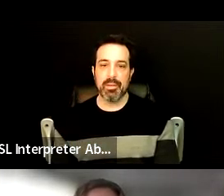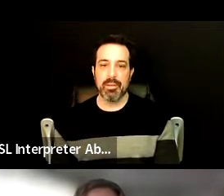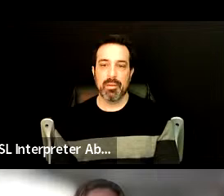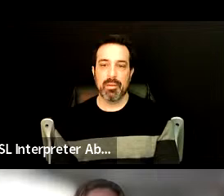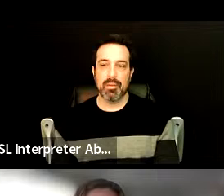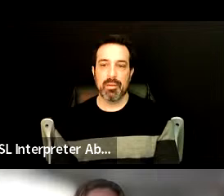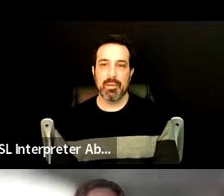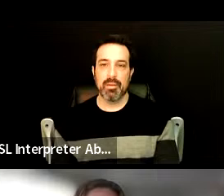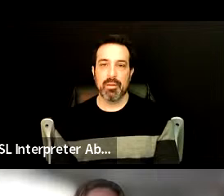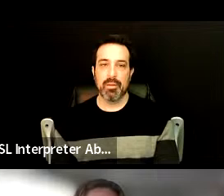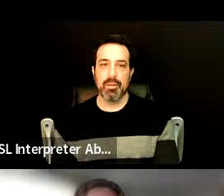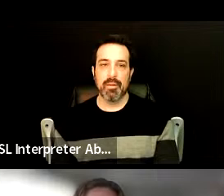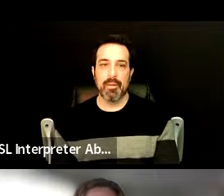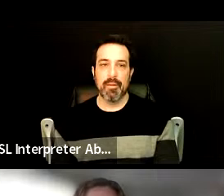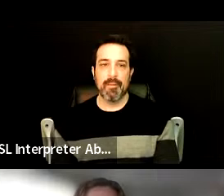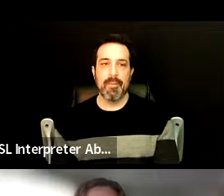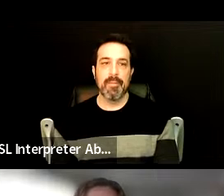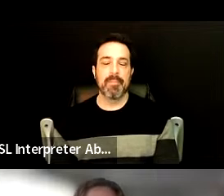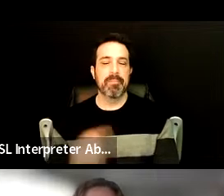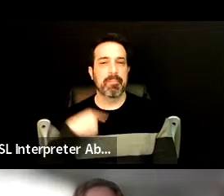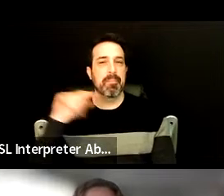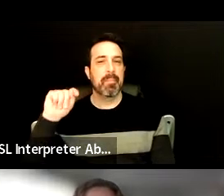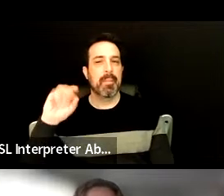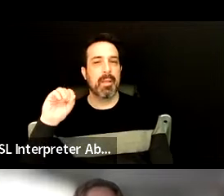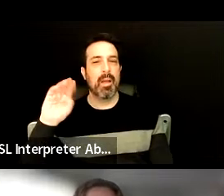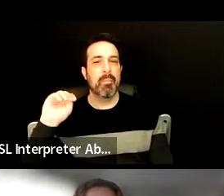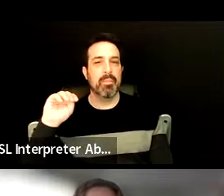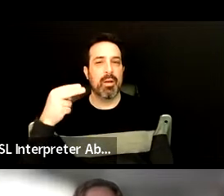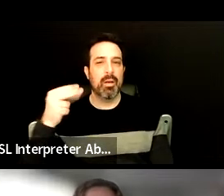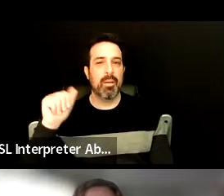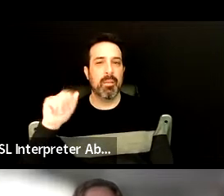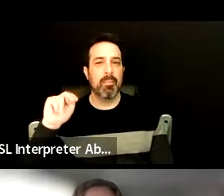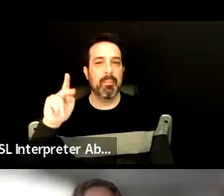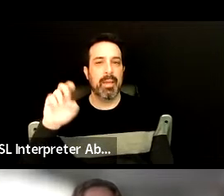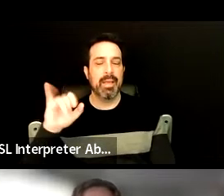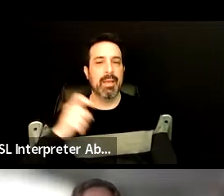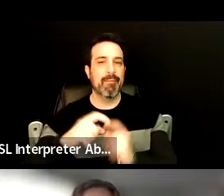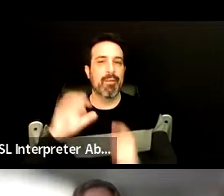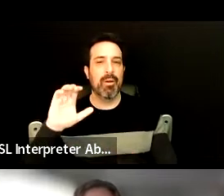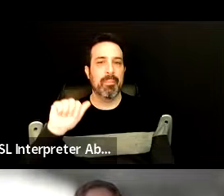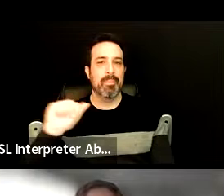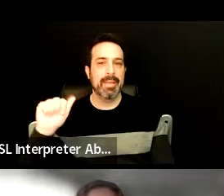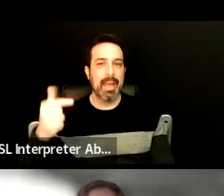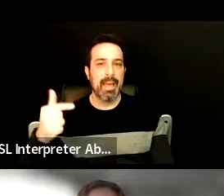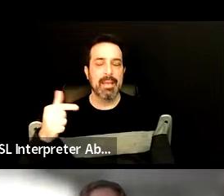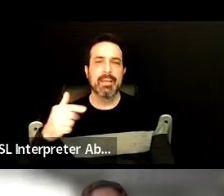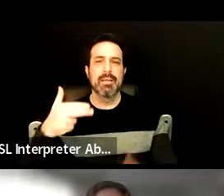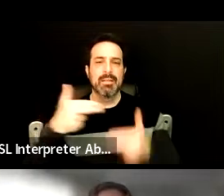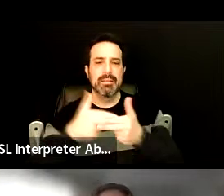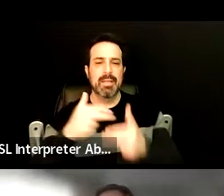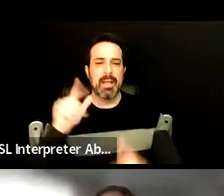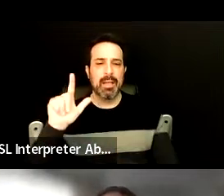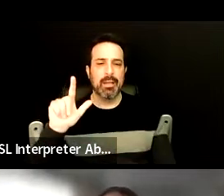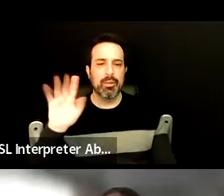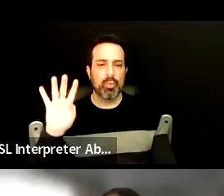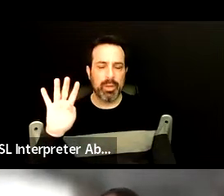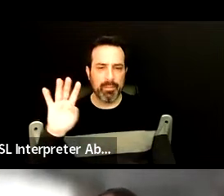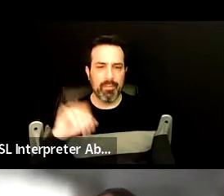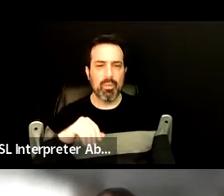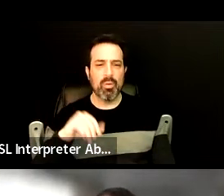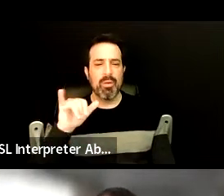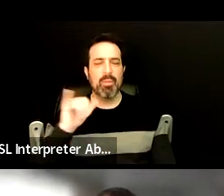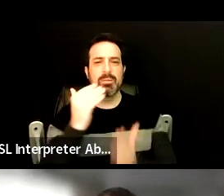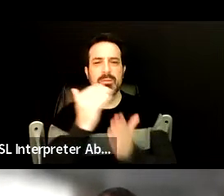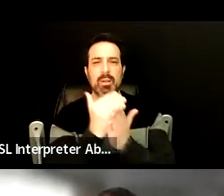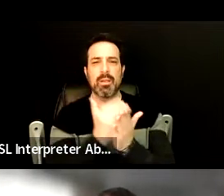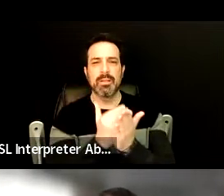Go ahead, Tom. Hi, Tom Hickey from the CAG. Slide 24, which was the list of things